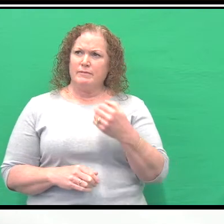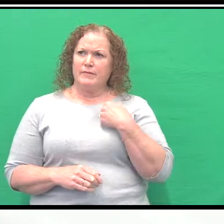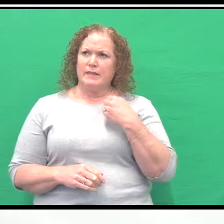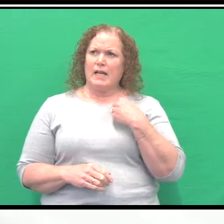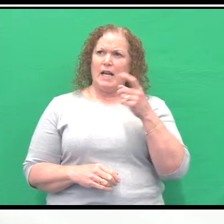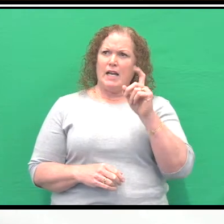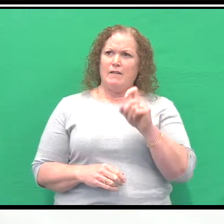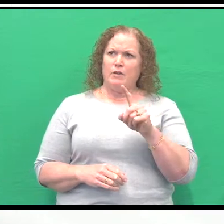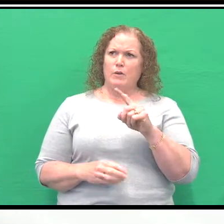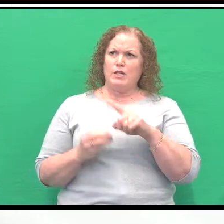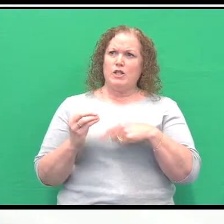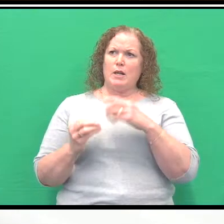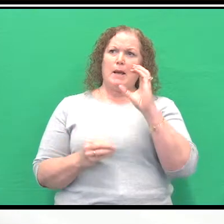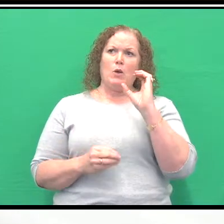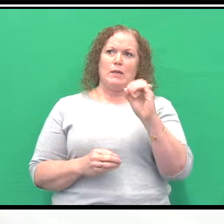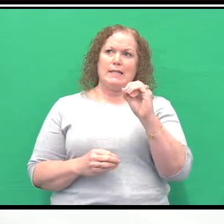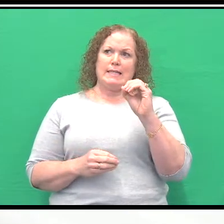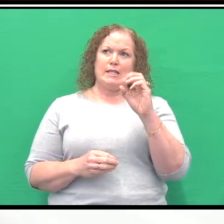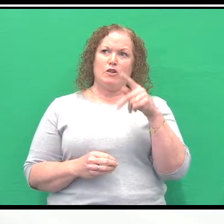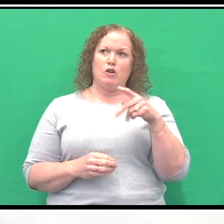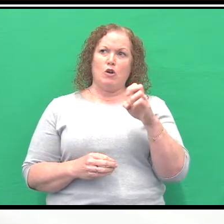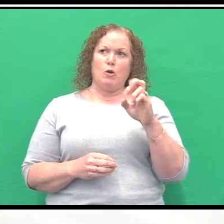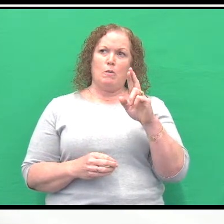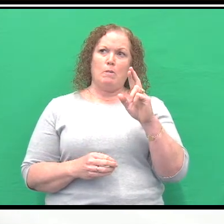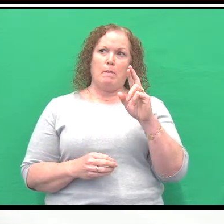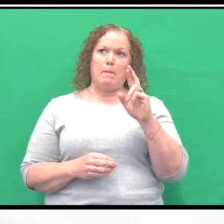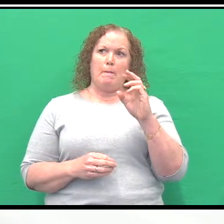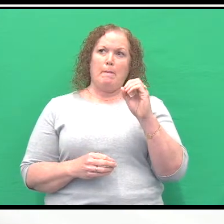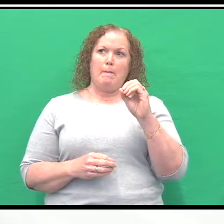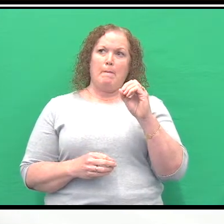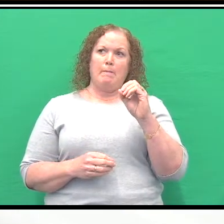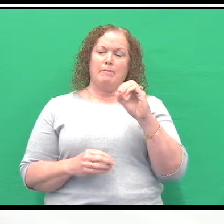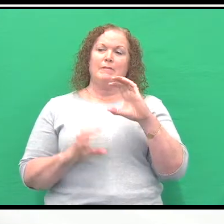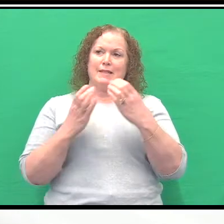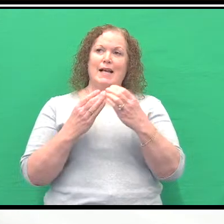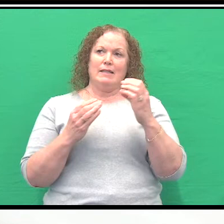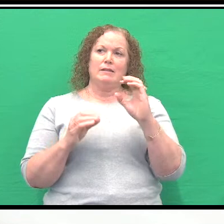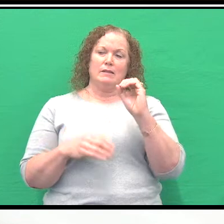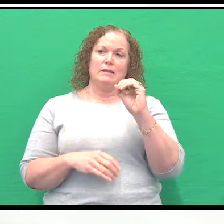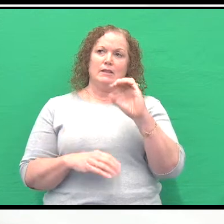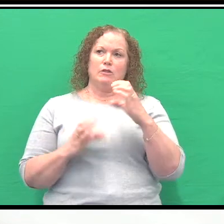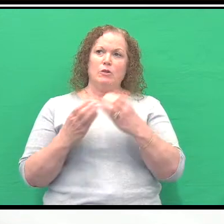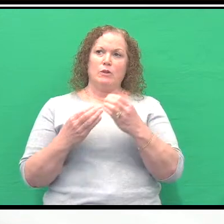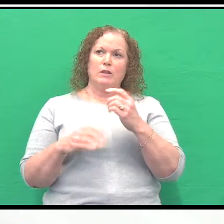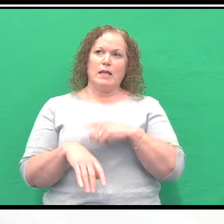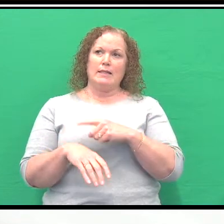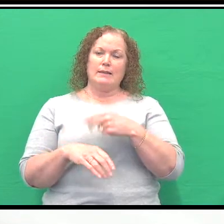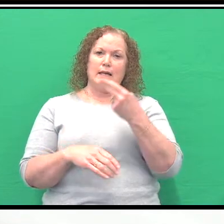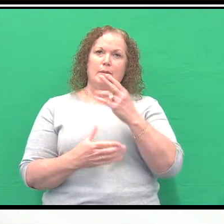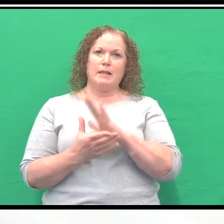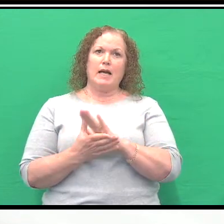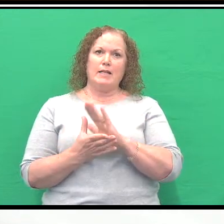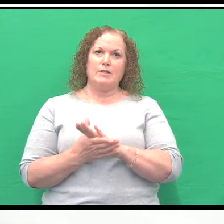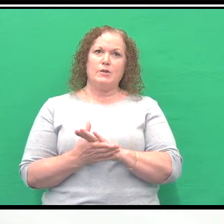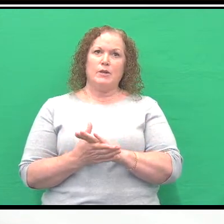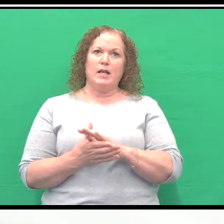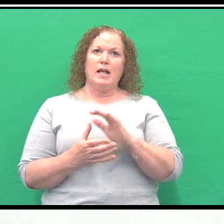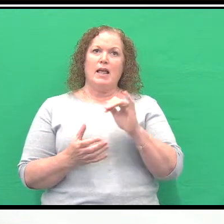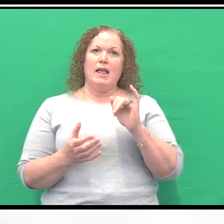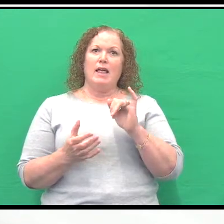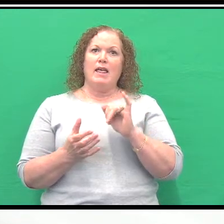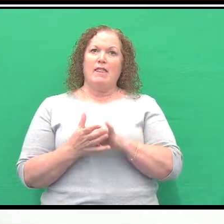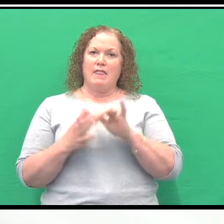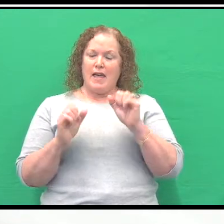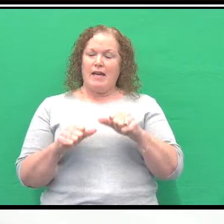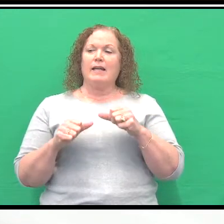zero period. It can continue as long as it doesn't interfere? with- Yes. So Yes, it- zero we- period we- can